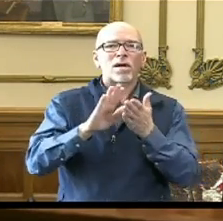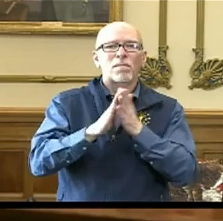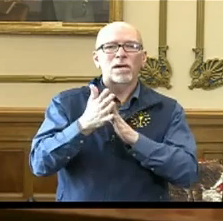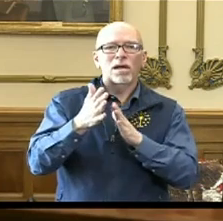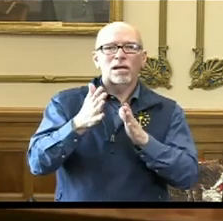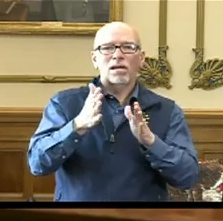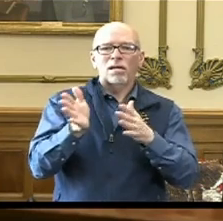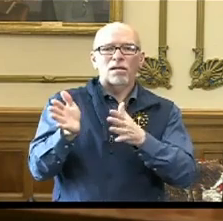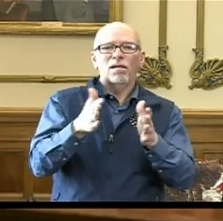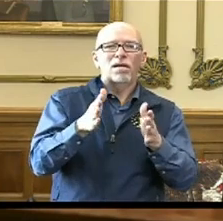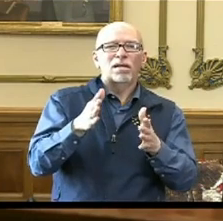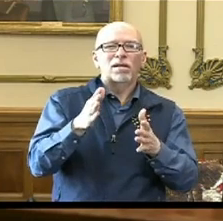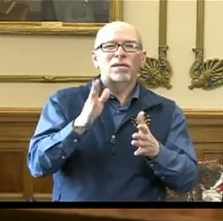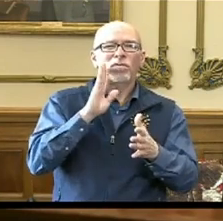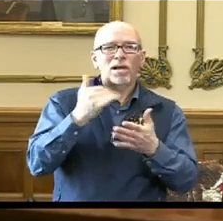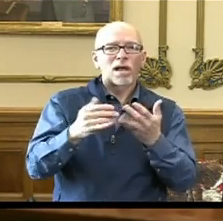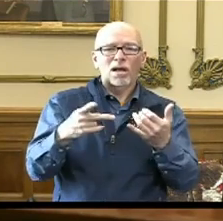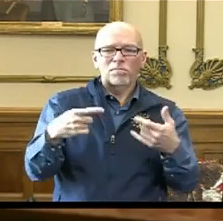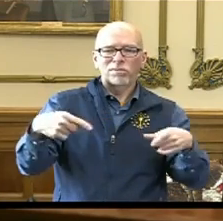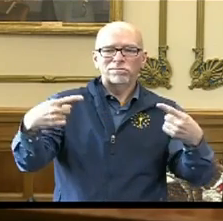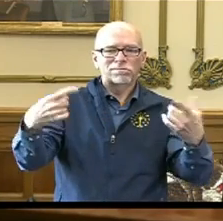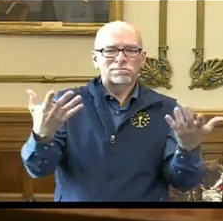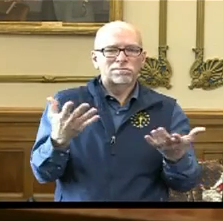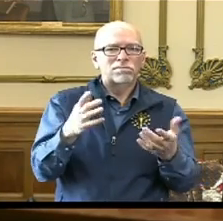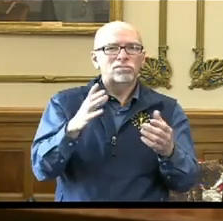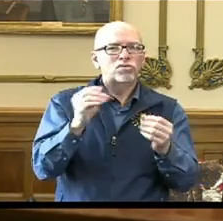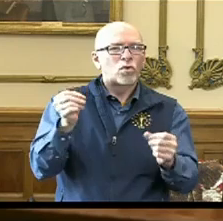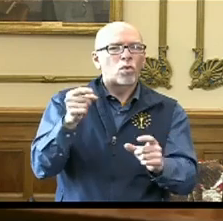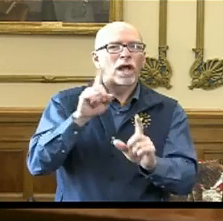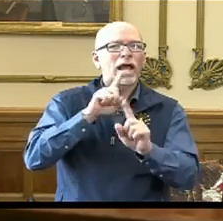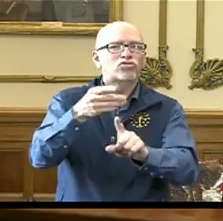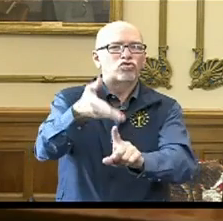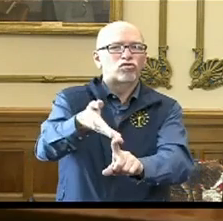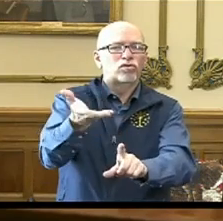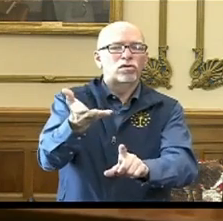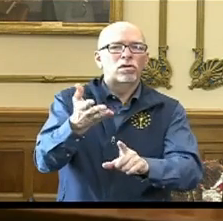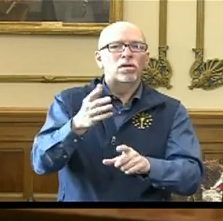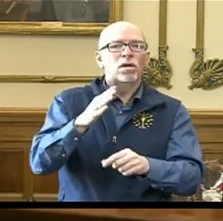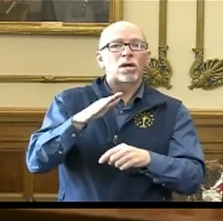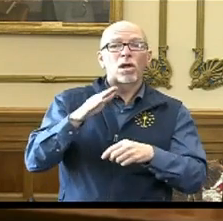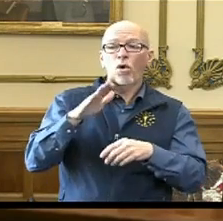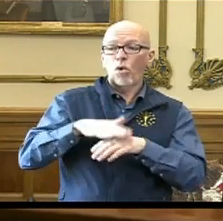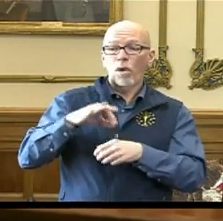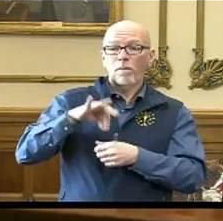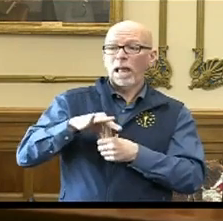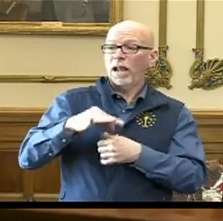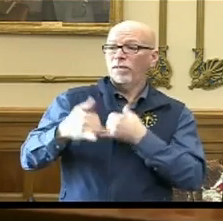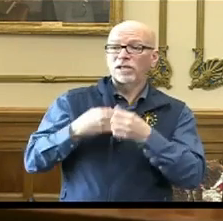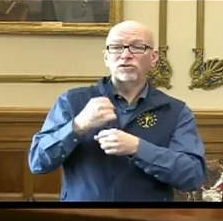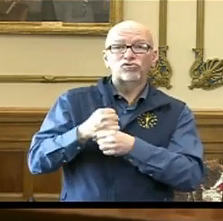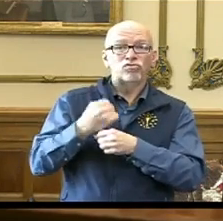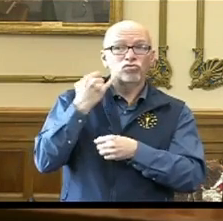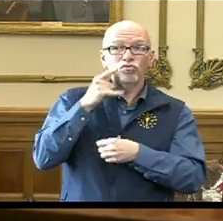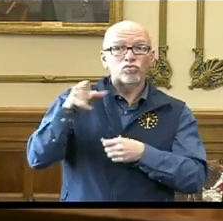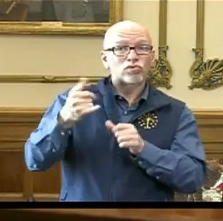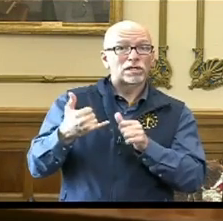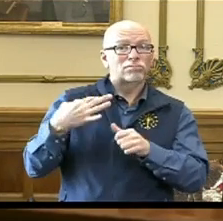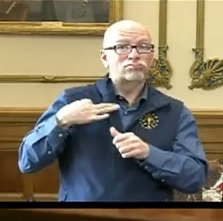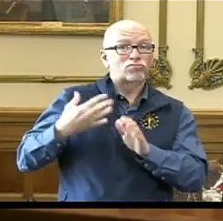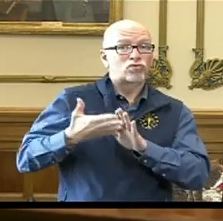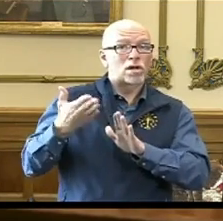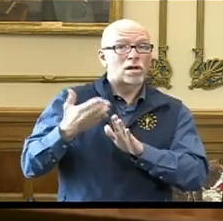turns into an unproductive discourse. But, being on the ballot in a year like this puts